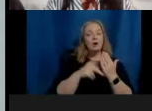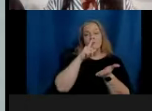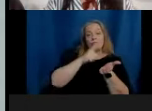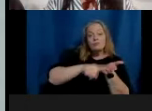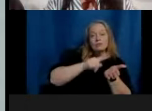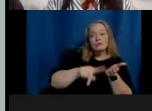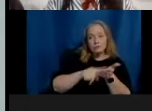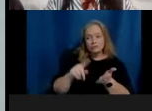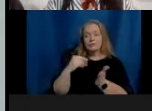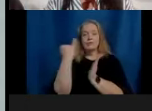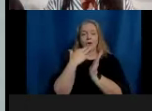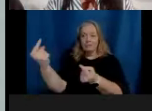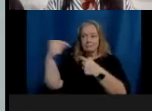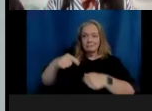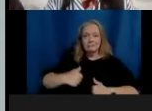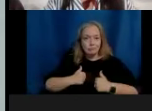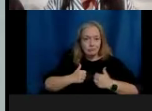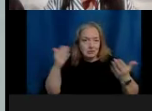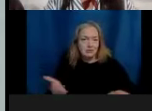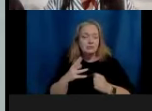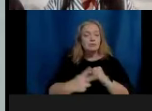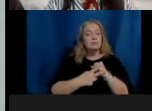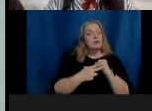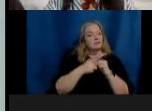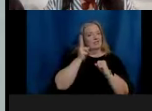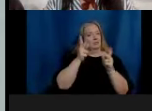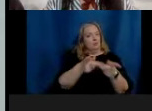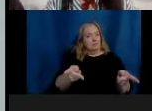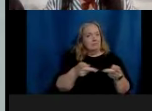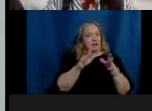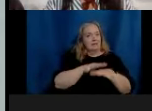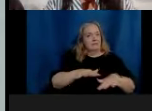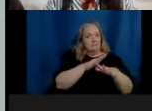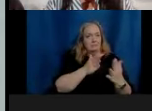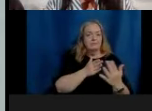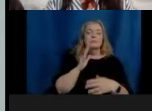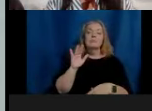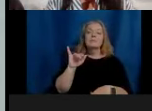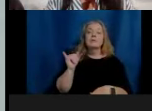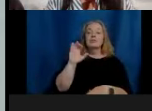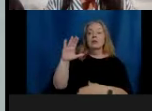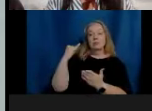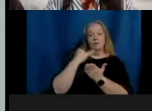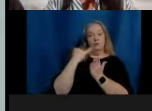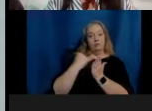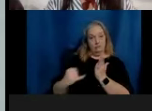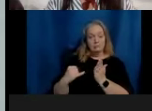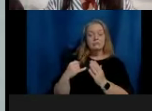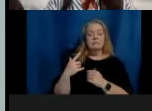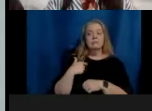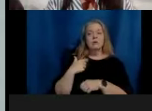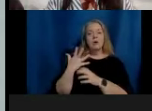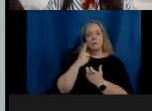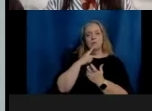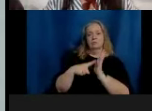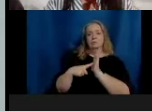program, conservation and historic spaces. Through the Castle Works, we make sure that we show